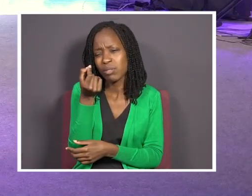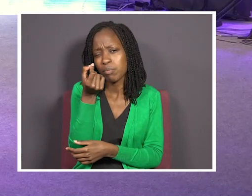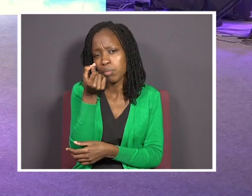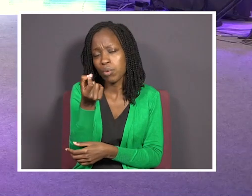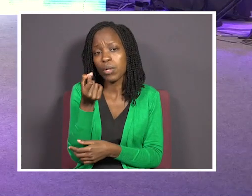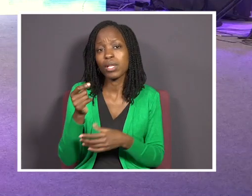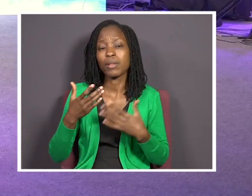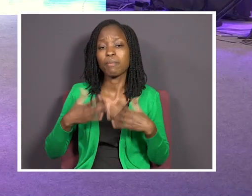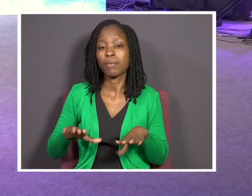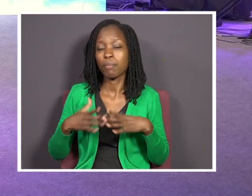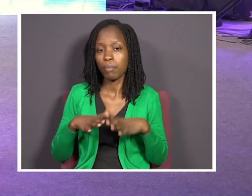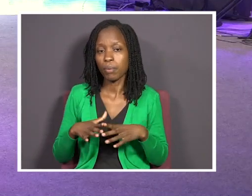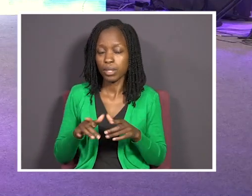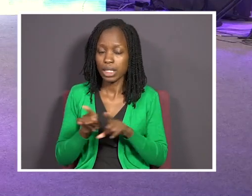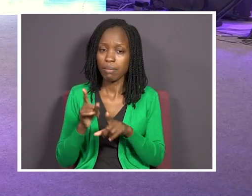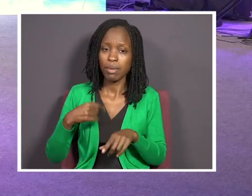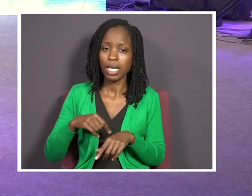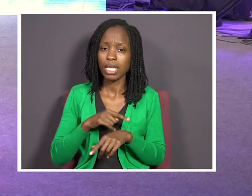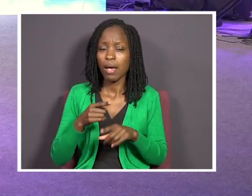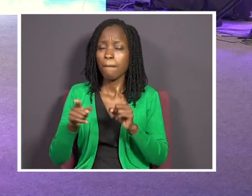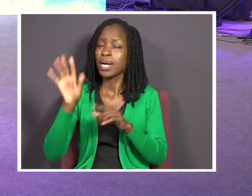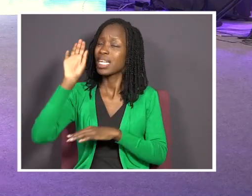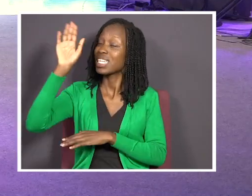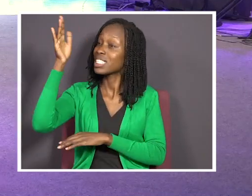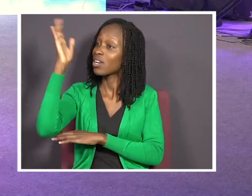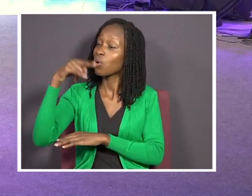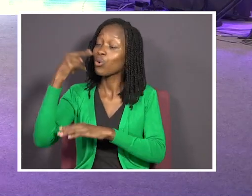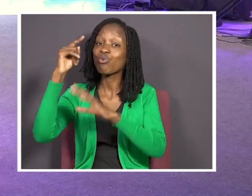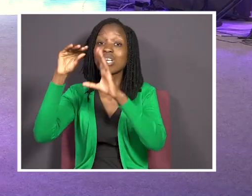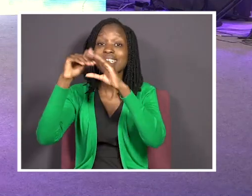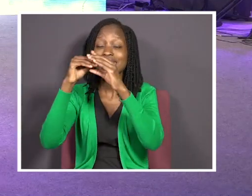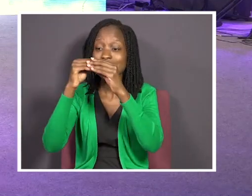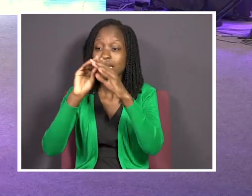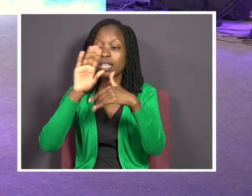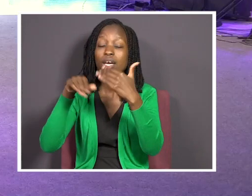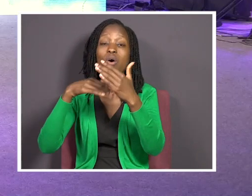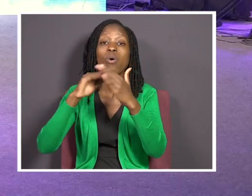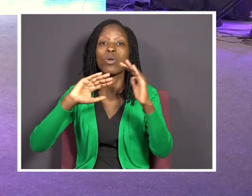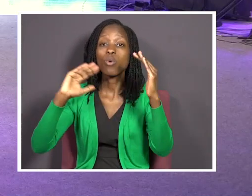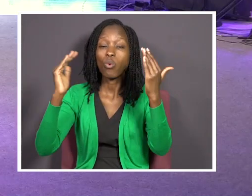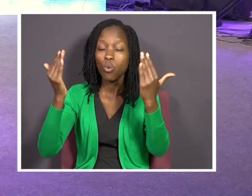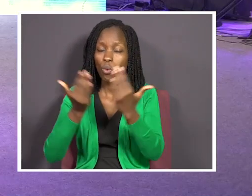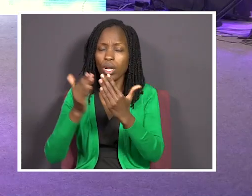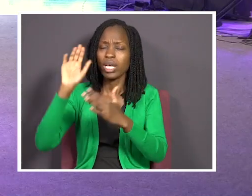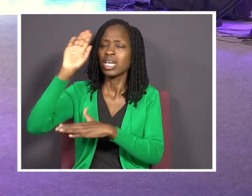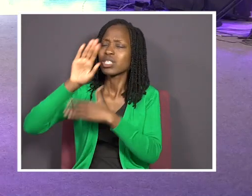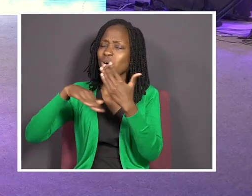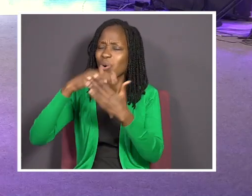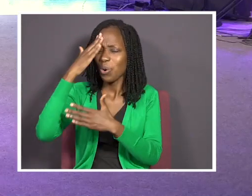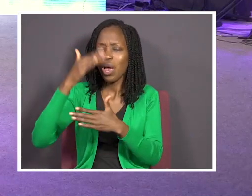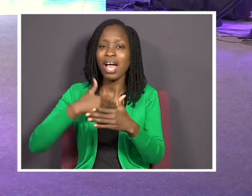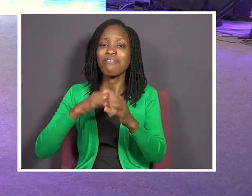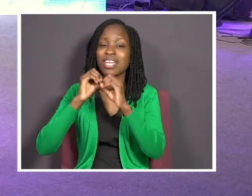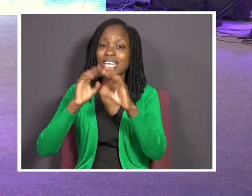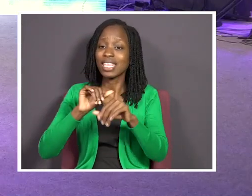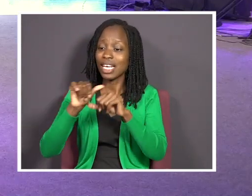human beings. But he is the God who created the galaxies. He is all-knowing. There is nothing